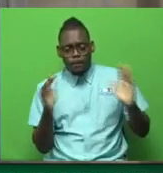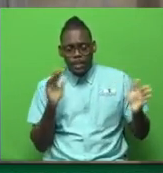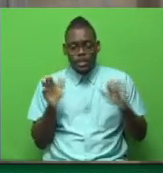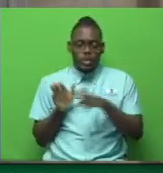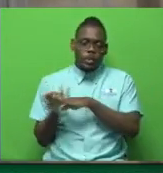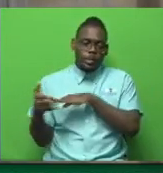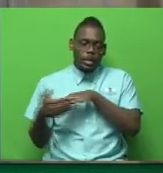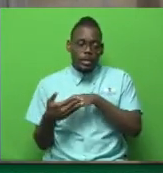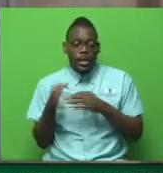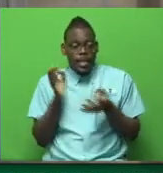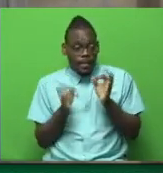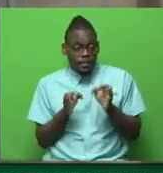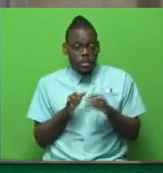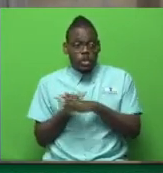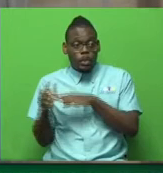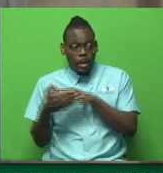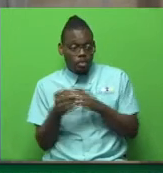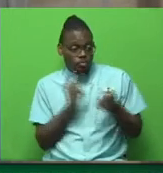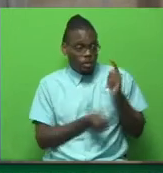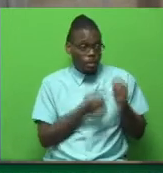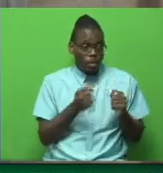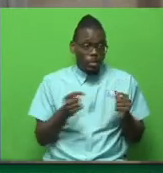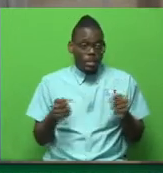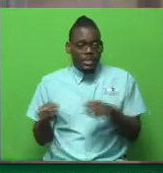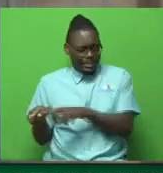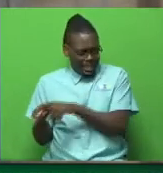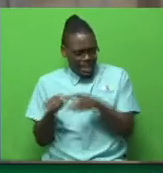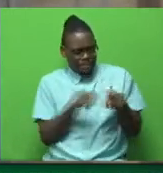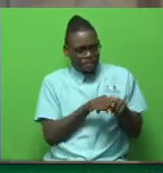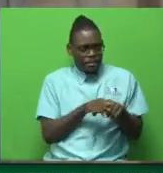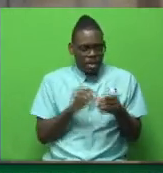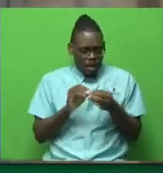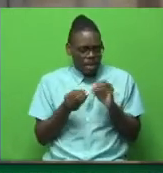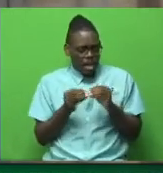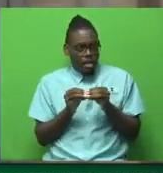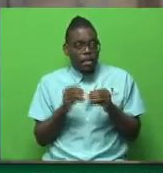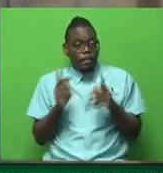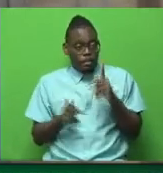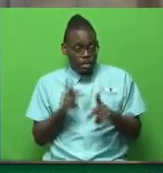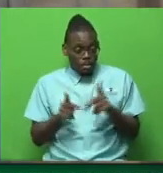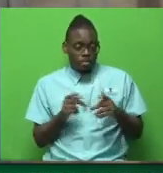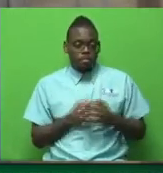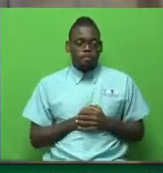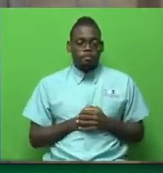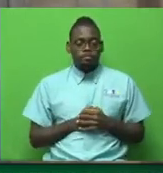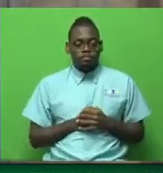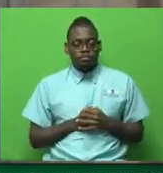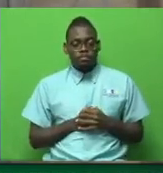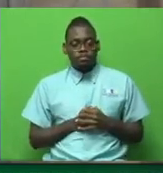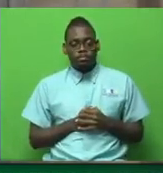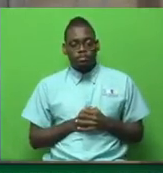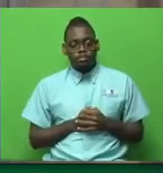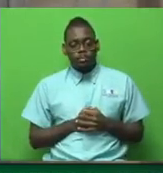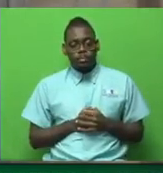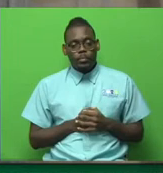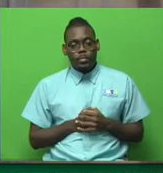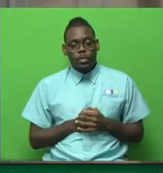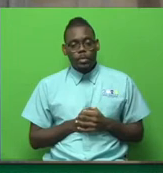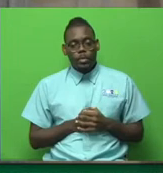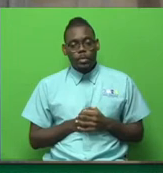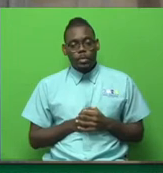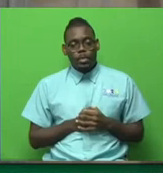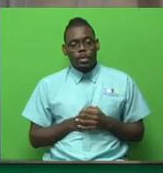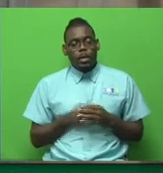had equivalent population right why is this after the parallel Healthcare System and